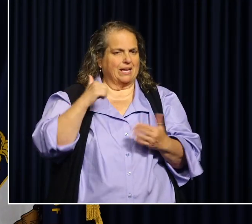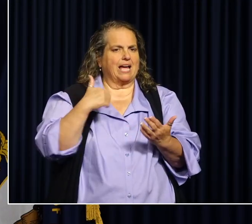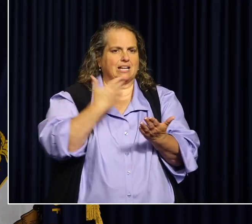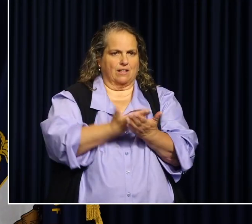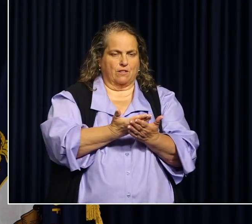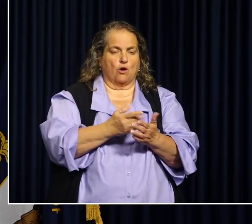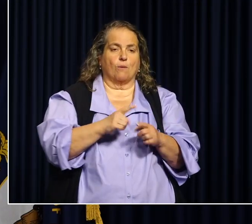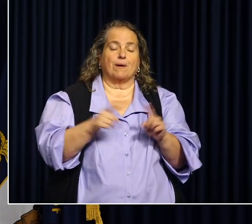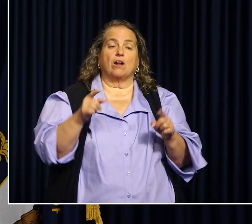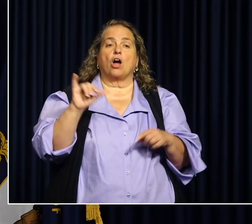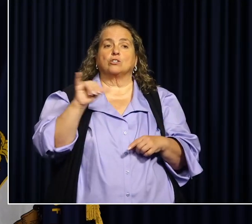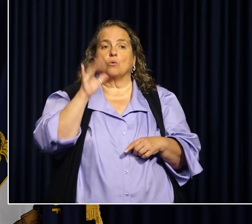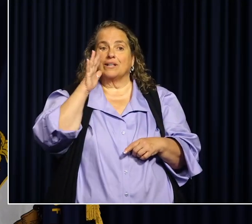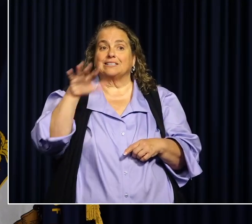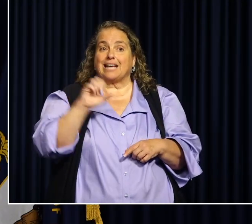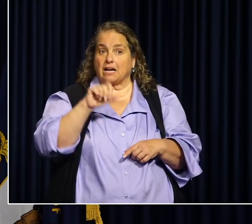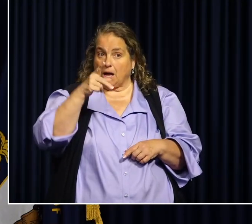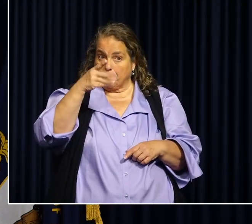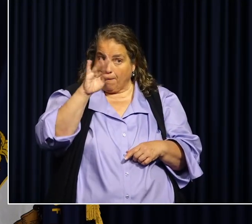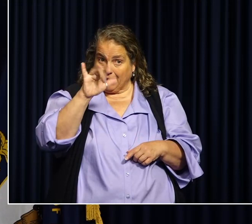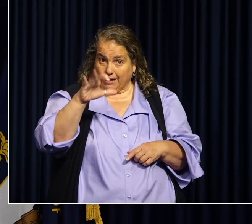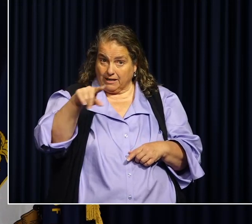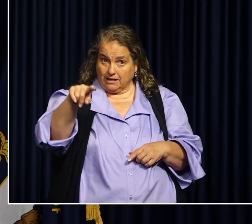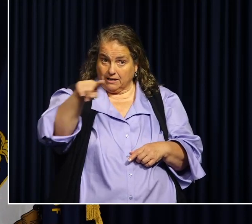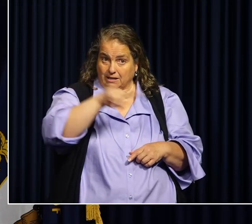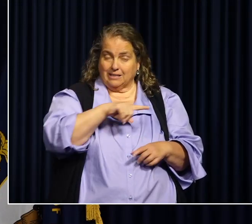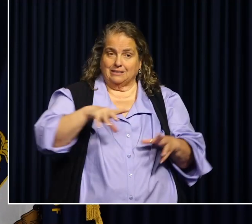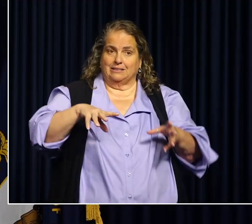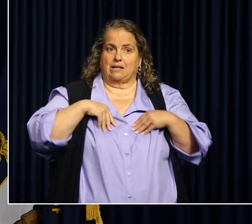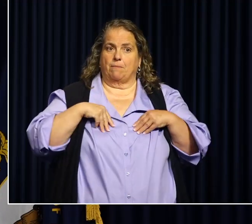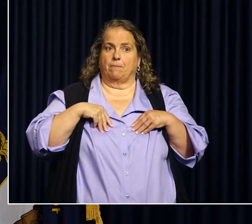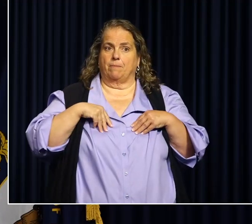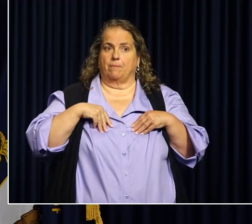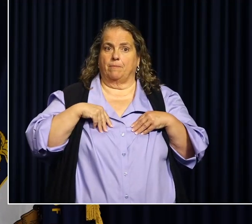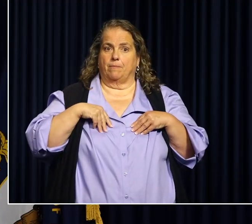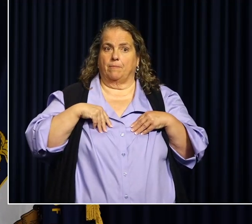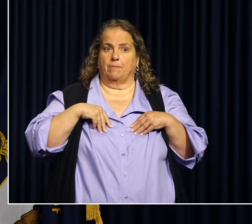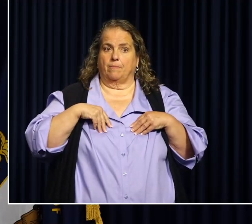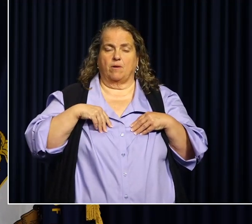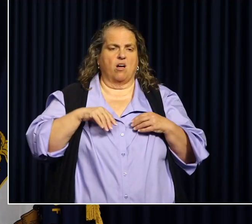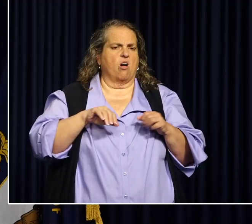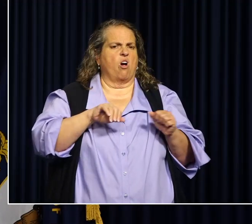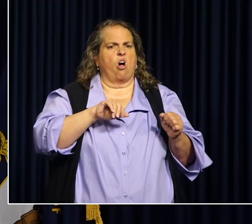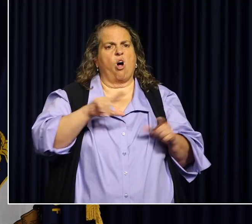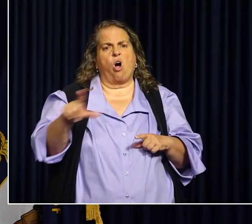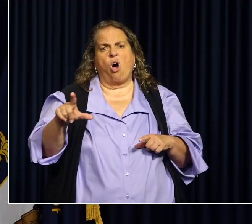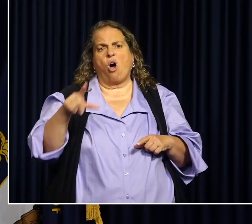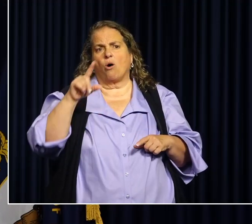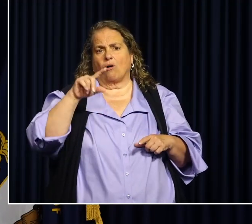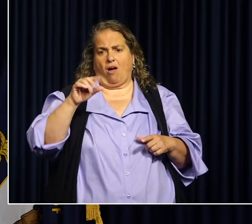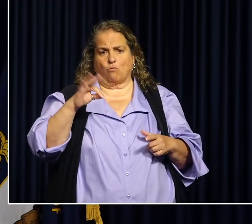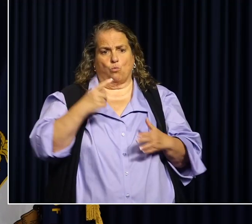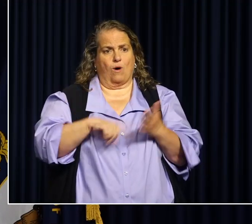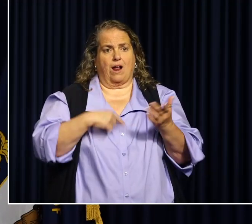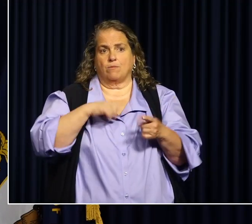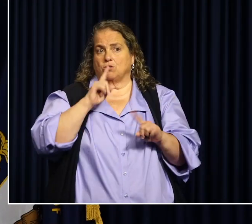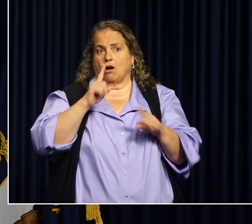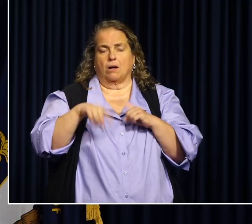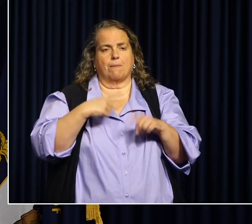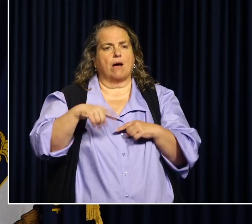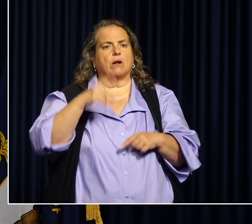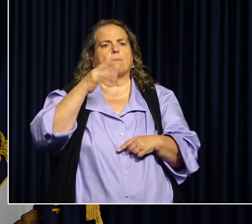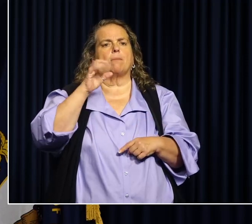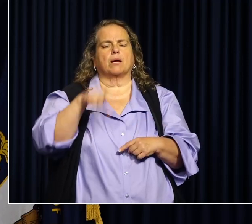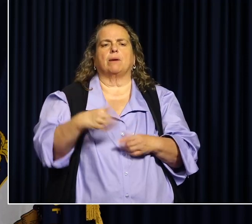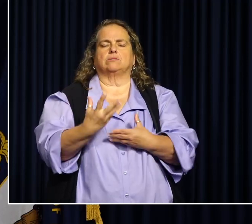it's also going to take the public buying in. And all this is going to take the public buying in. Now, those that